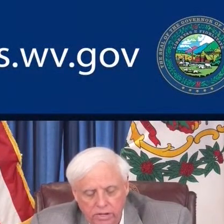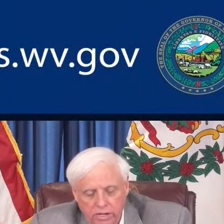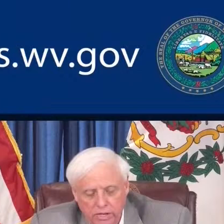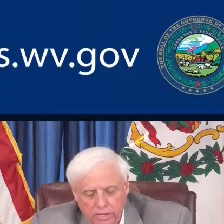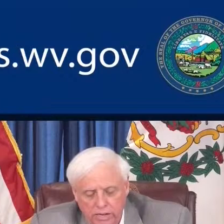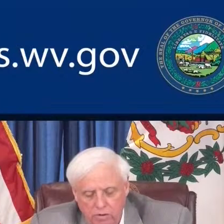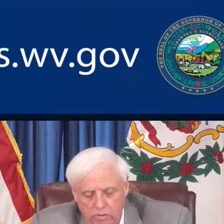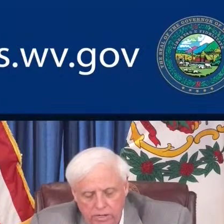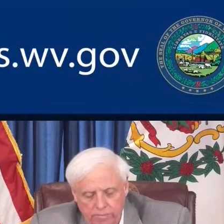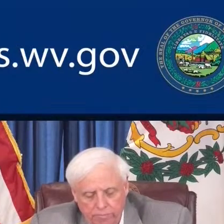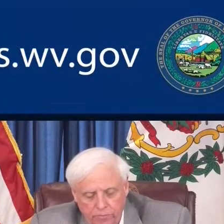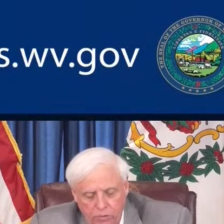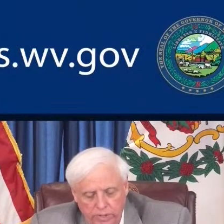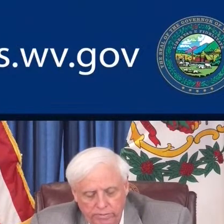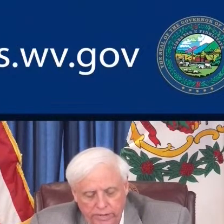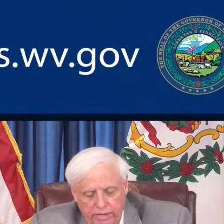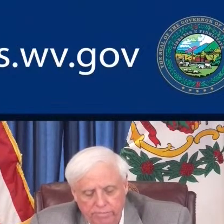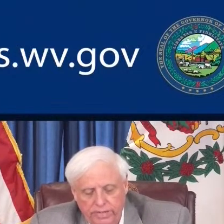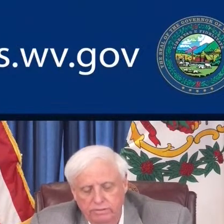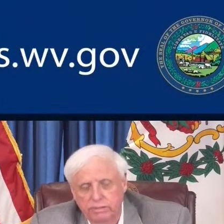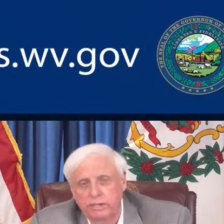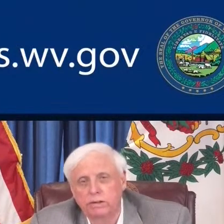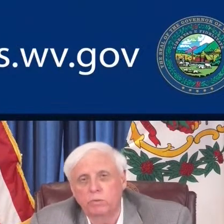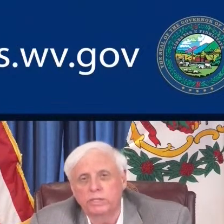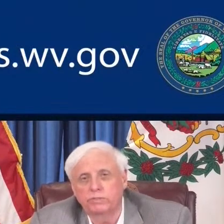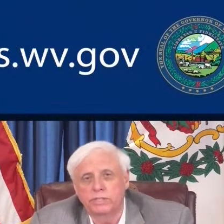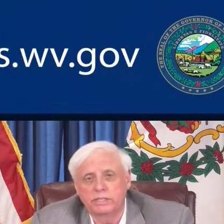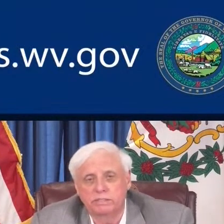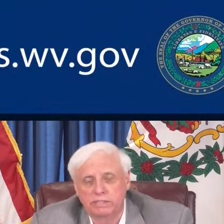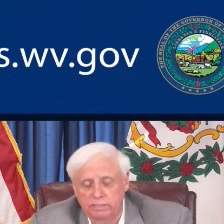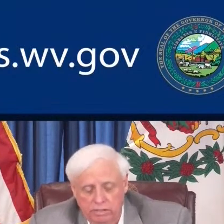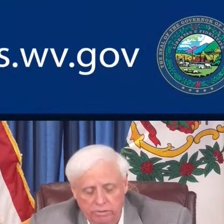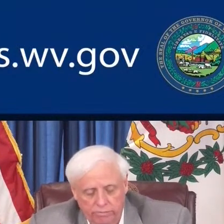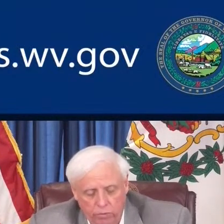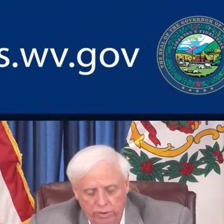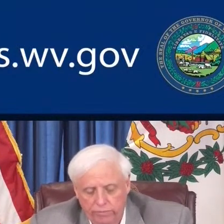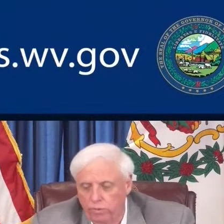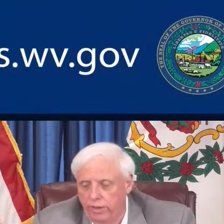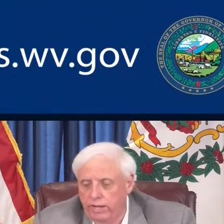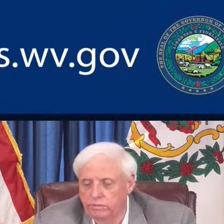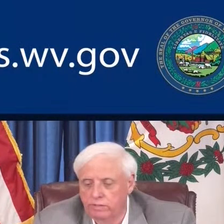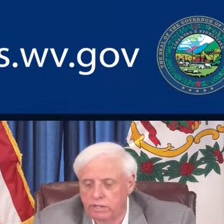100. We have now vaccinated in West Virginia